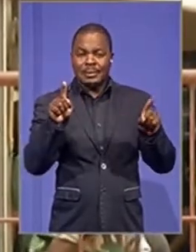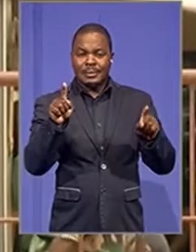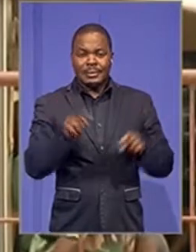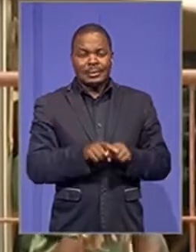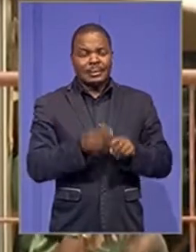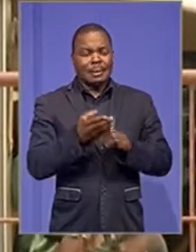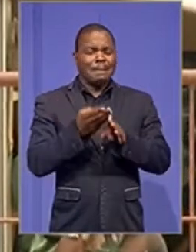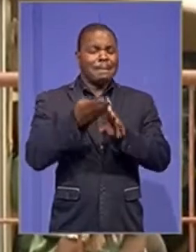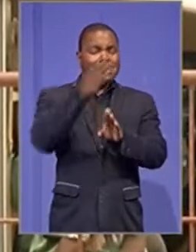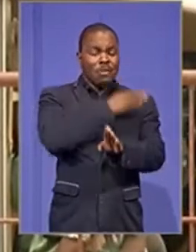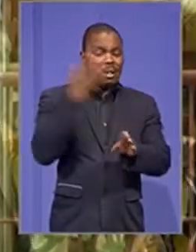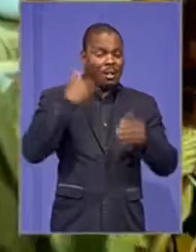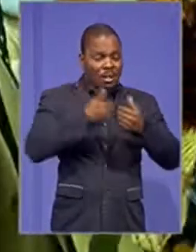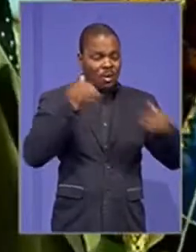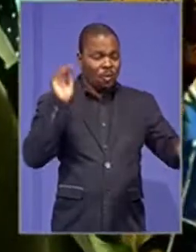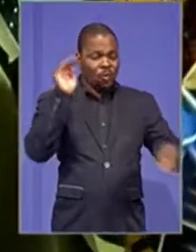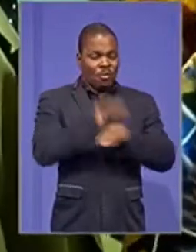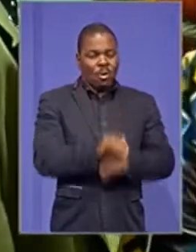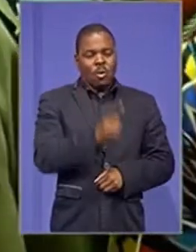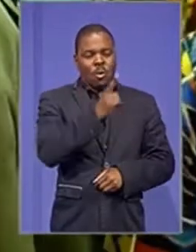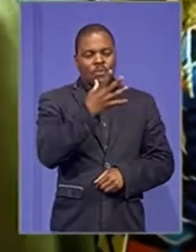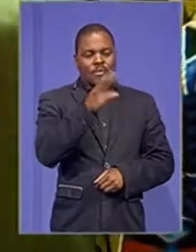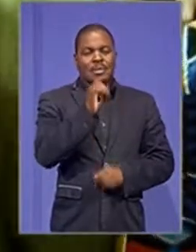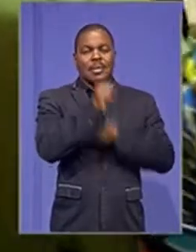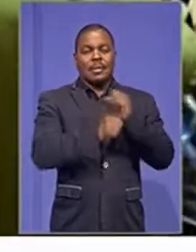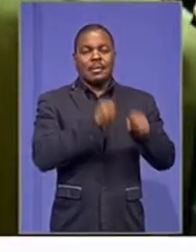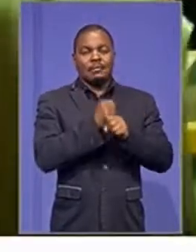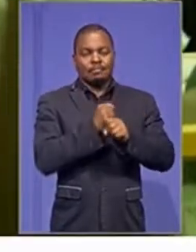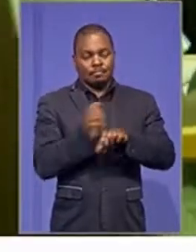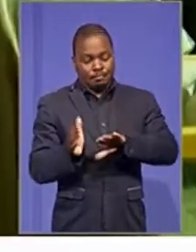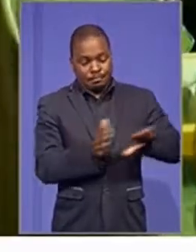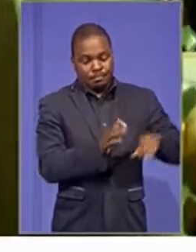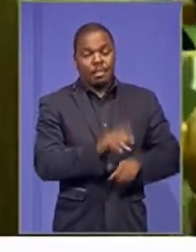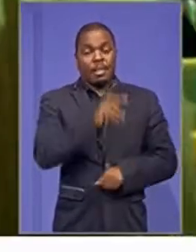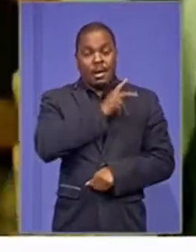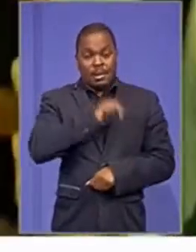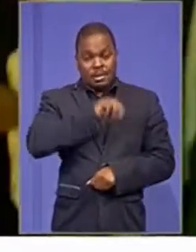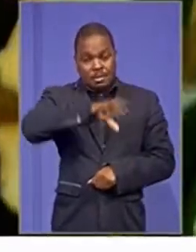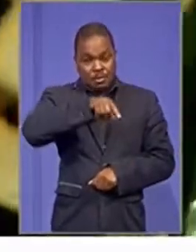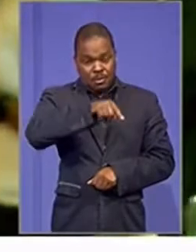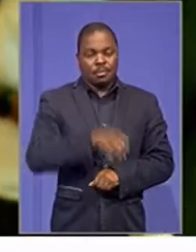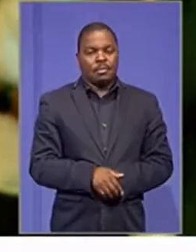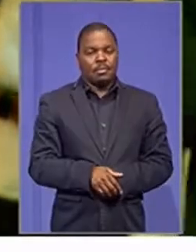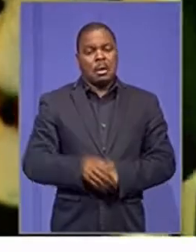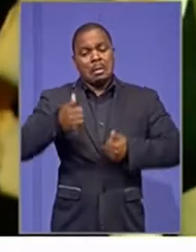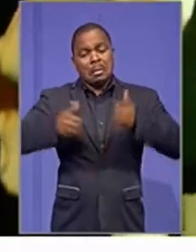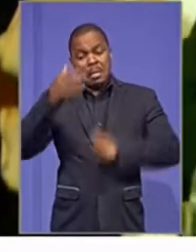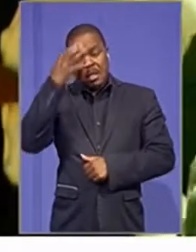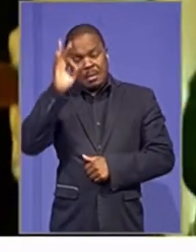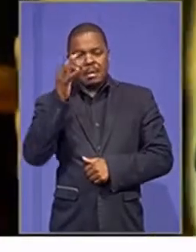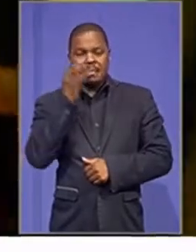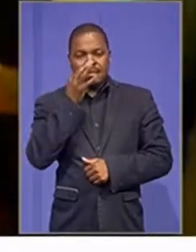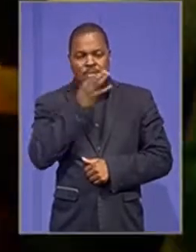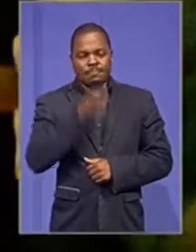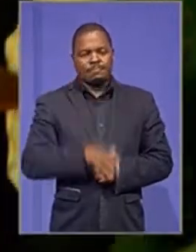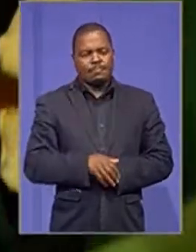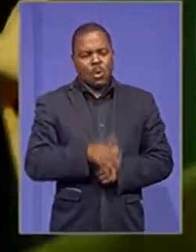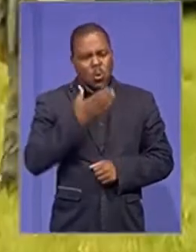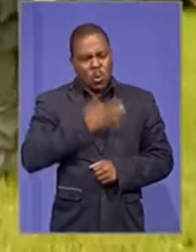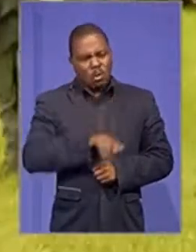over 150 years. Ke re leba KwaZulu-Natal, batlankedi ba mmušo ba boeleditse gore ba ikemišeditse go